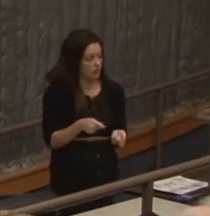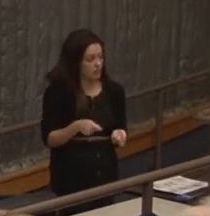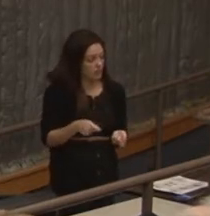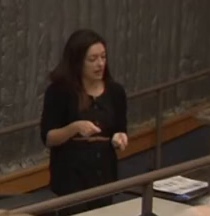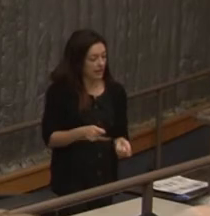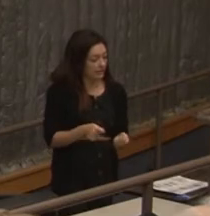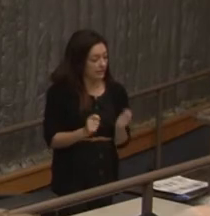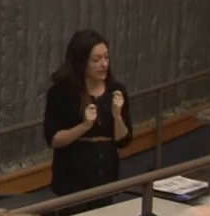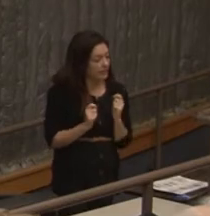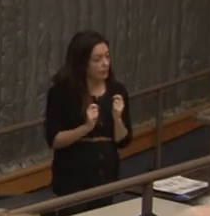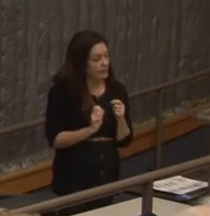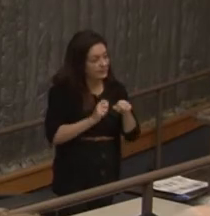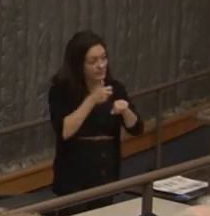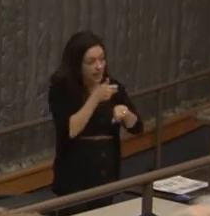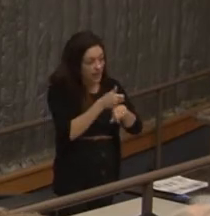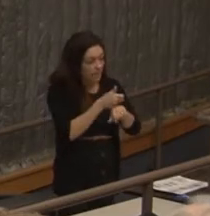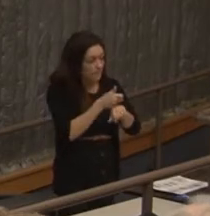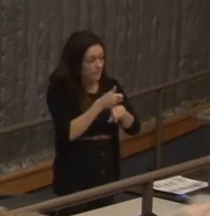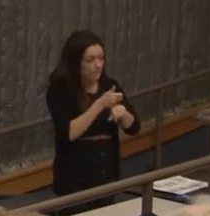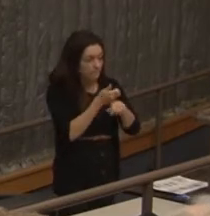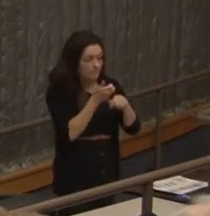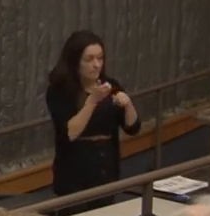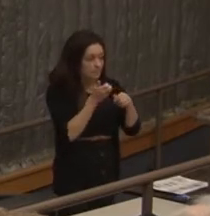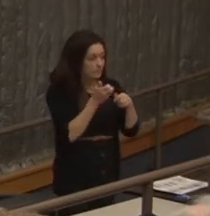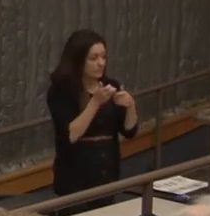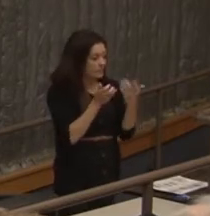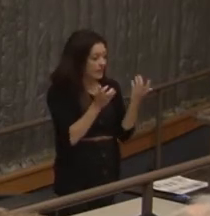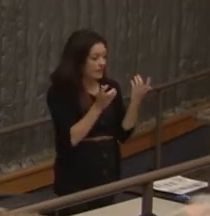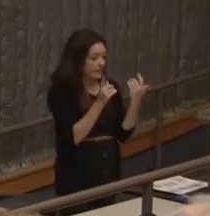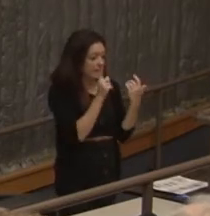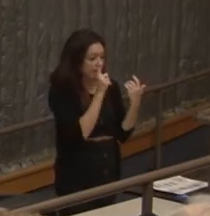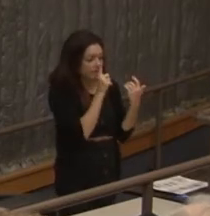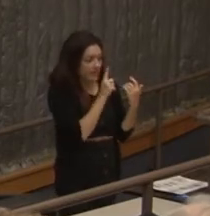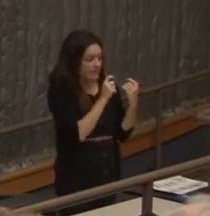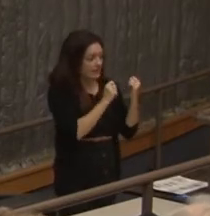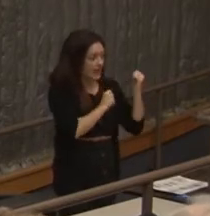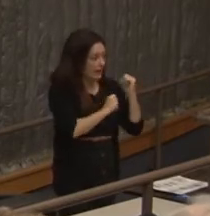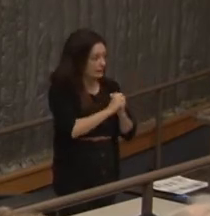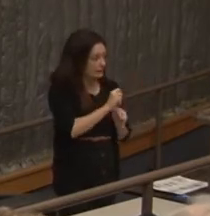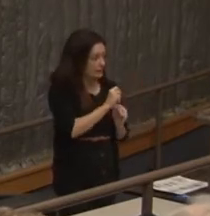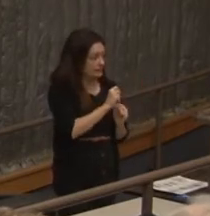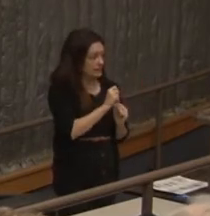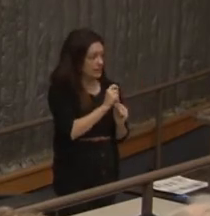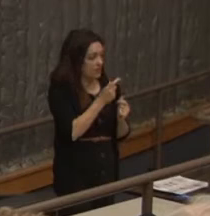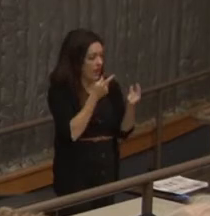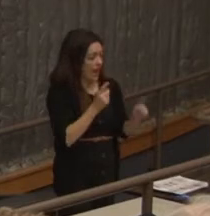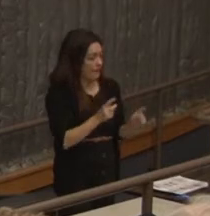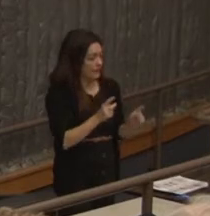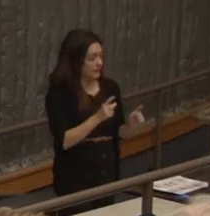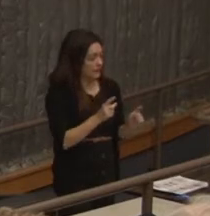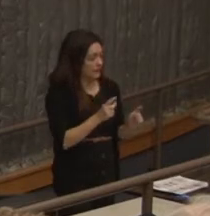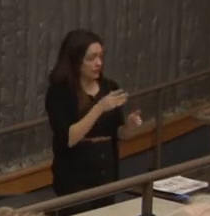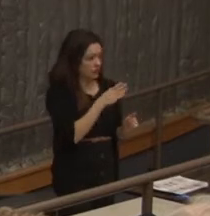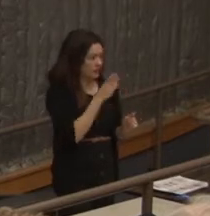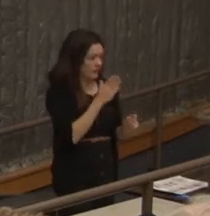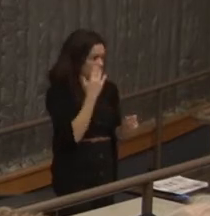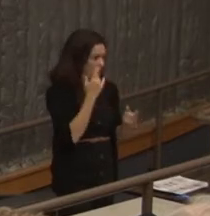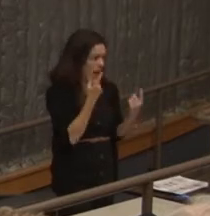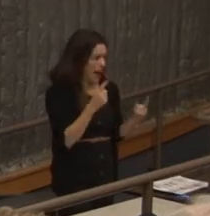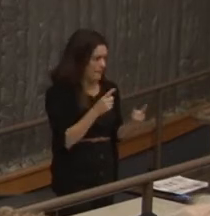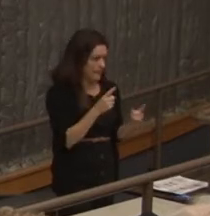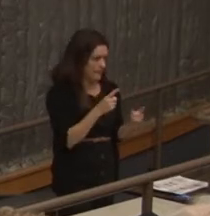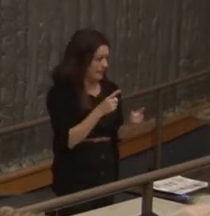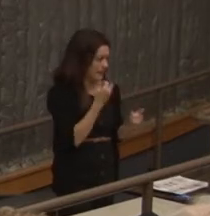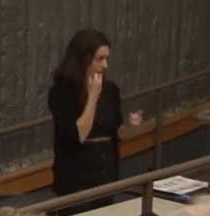happened to the Jews of Vilna. Well, you're never going to really know what happened unless you were there, but at least